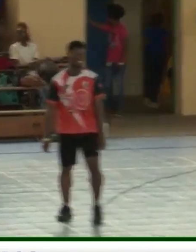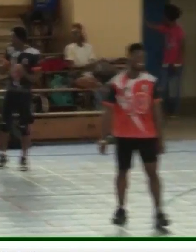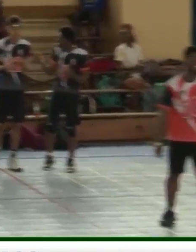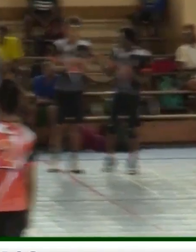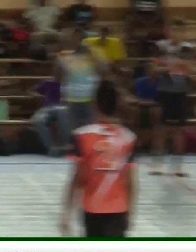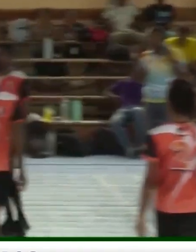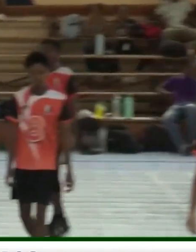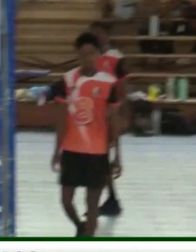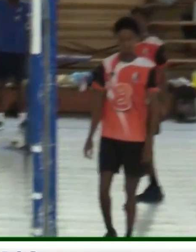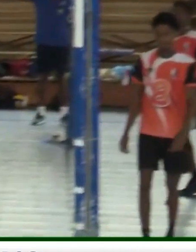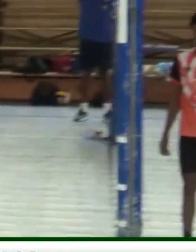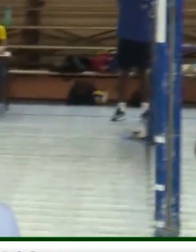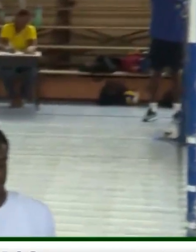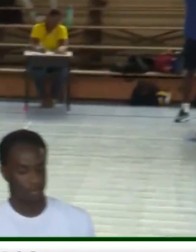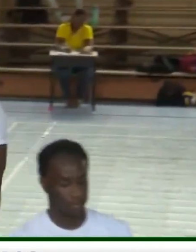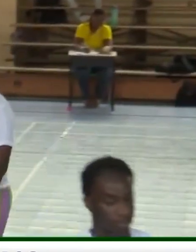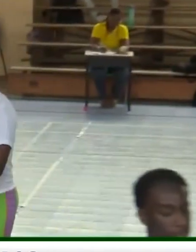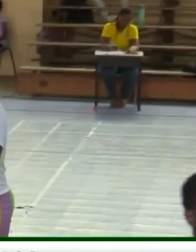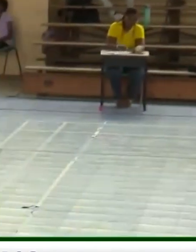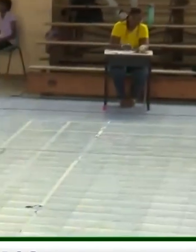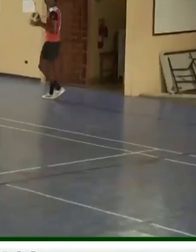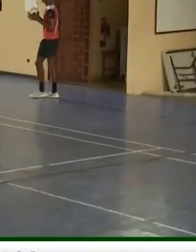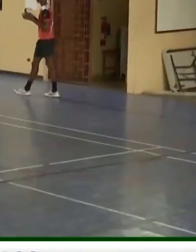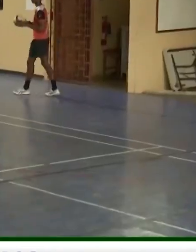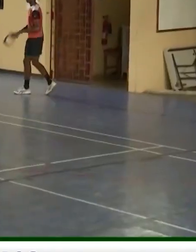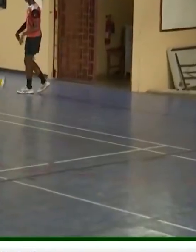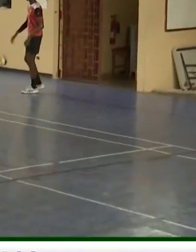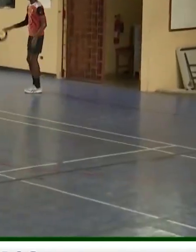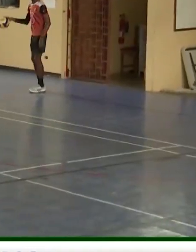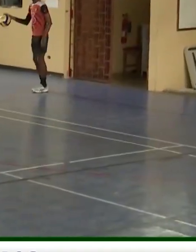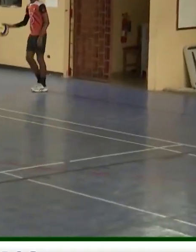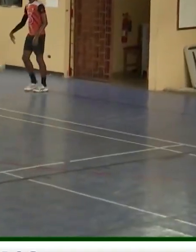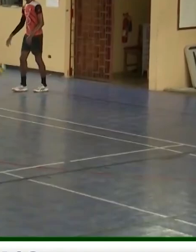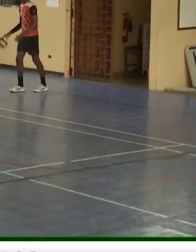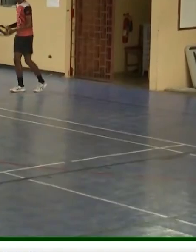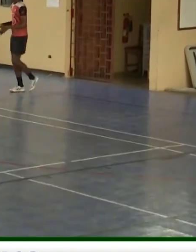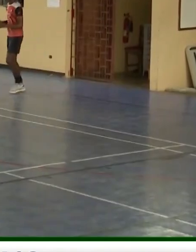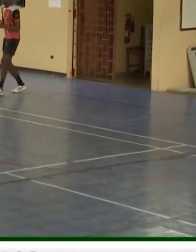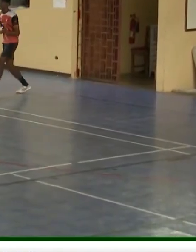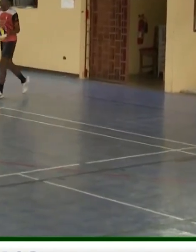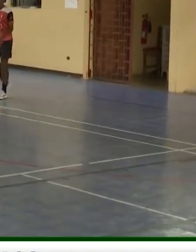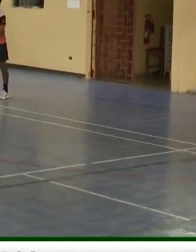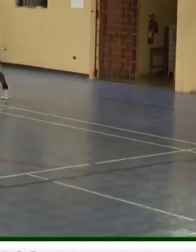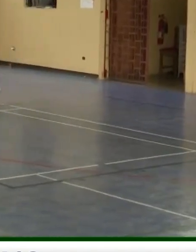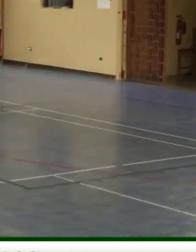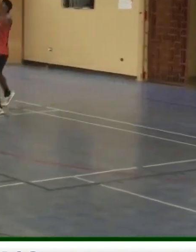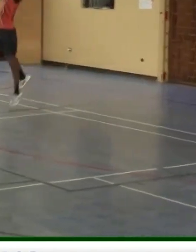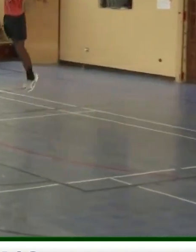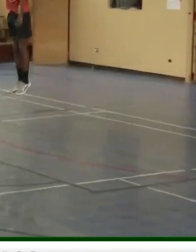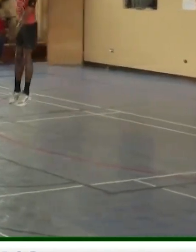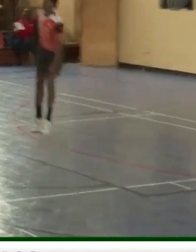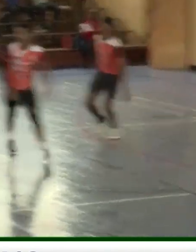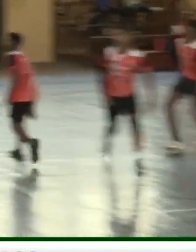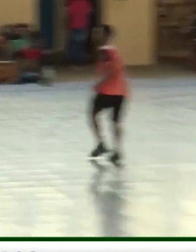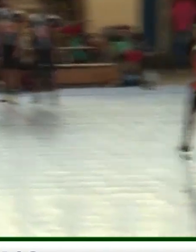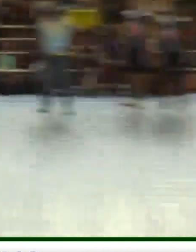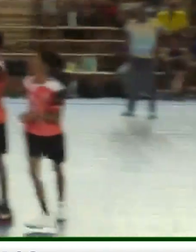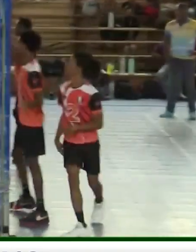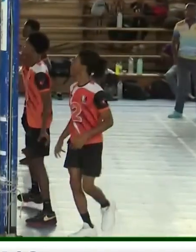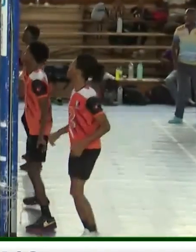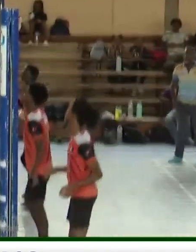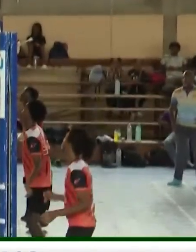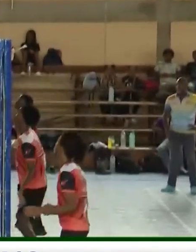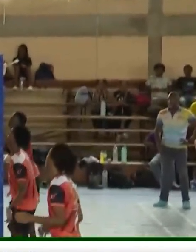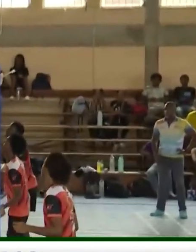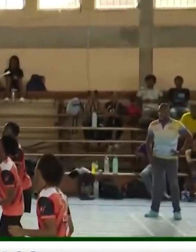is like shot out of a cannon. Points on the board for St. George. The BCC Eagles, however, did not allow their visiting